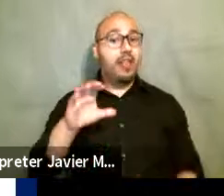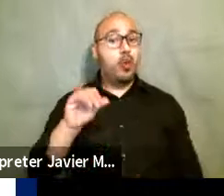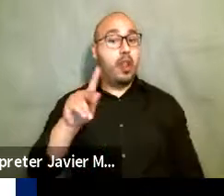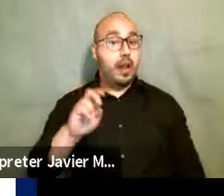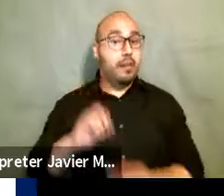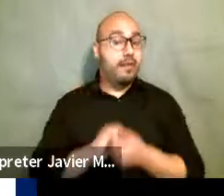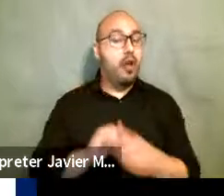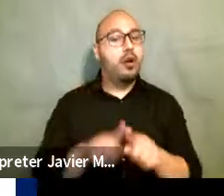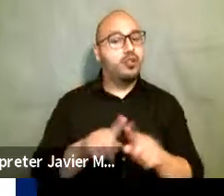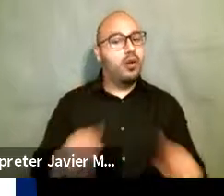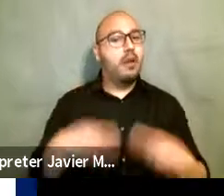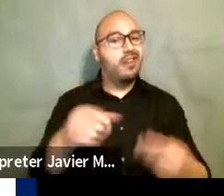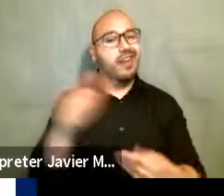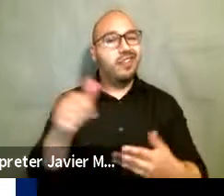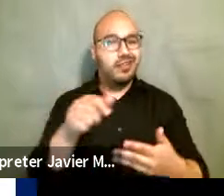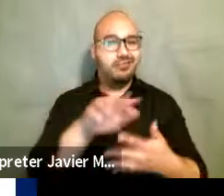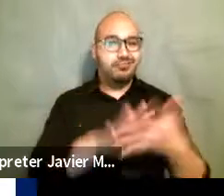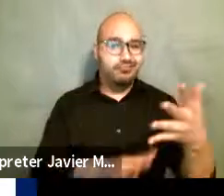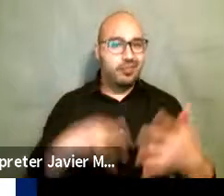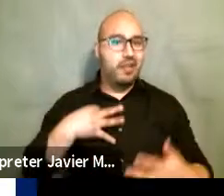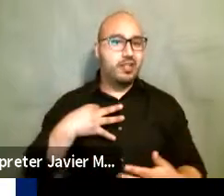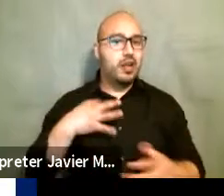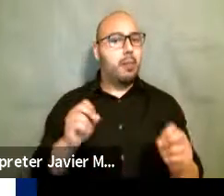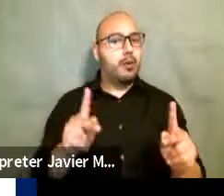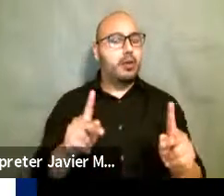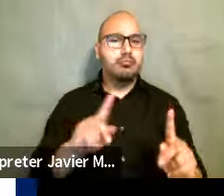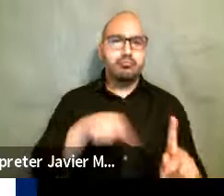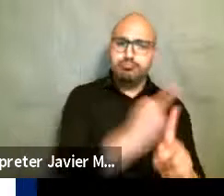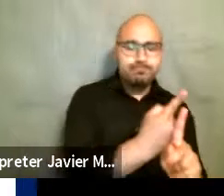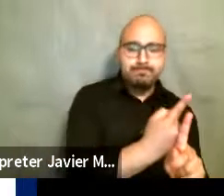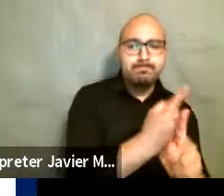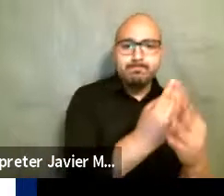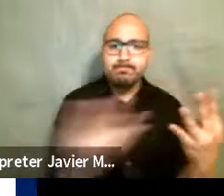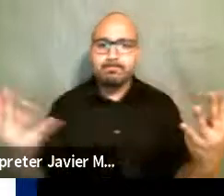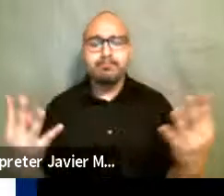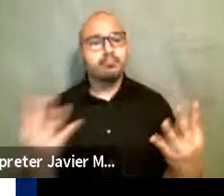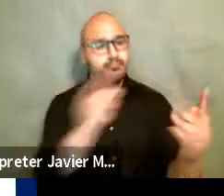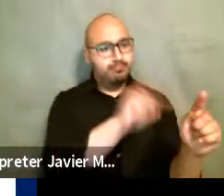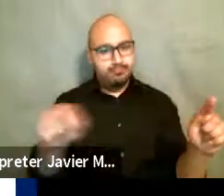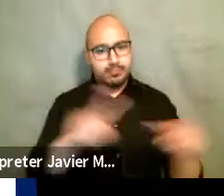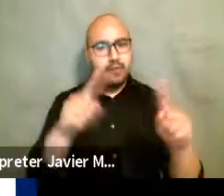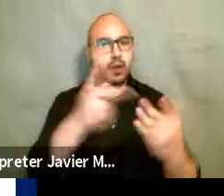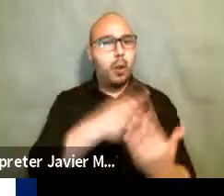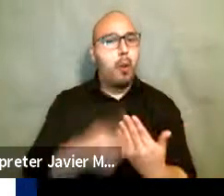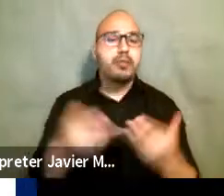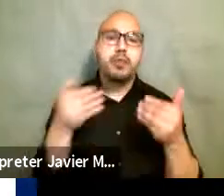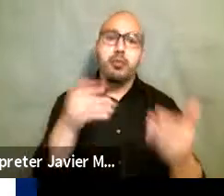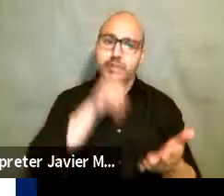volunteer opportunities. This is not the only one. Again, we have several different programs, so feel free to check out our website.